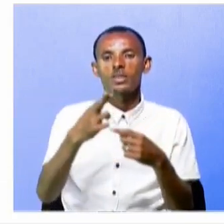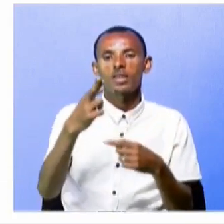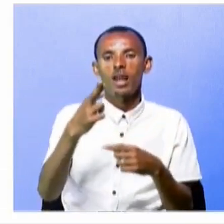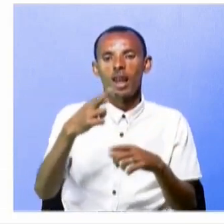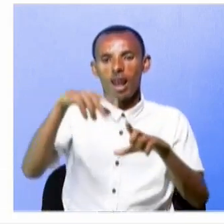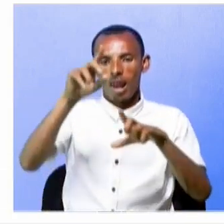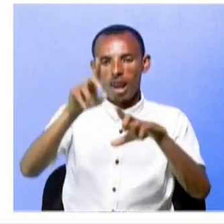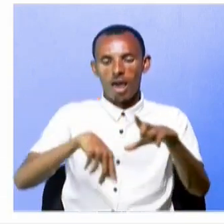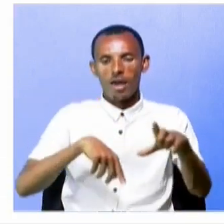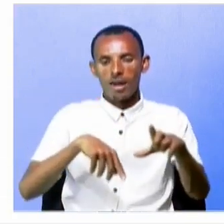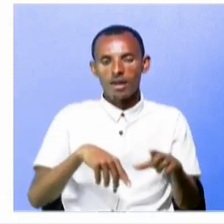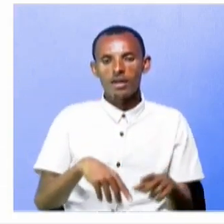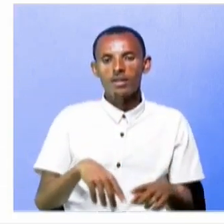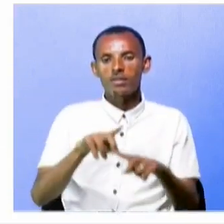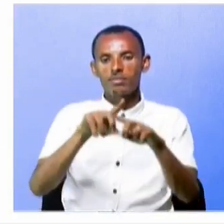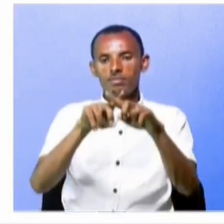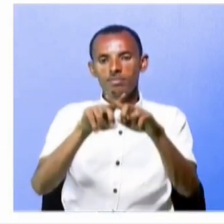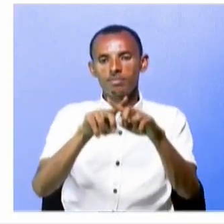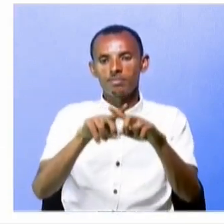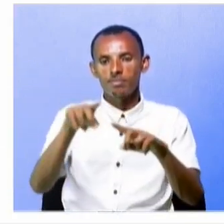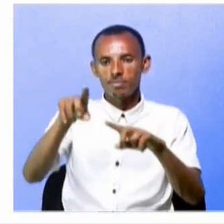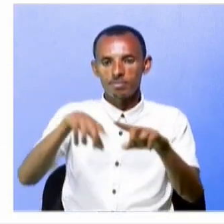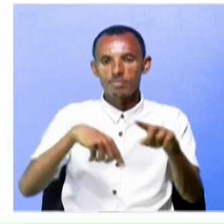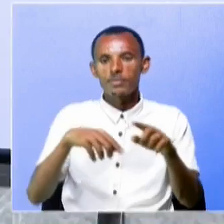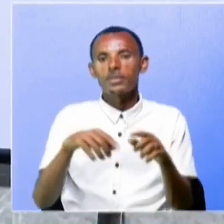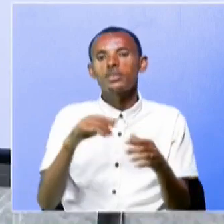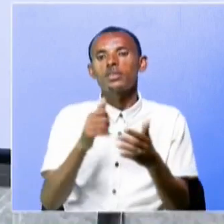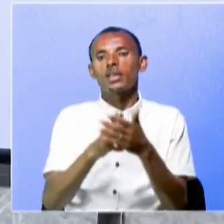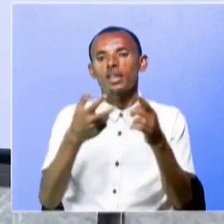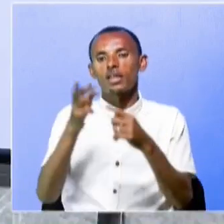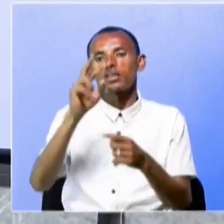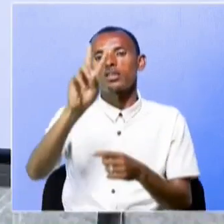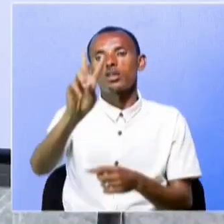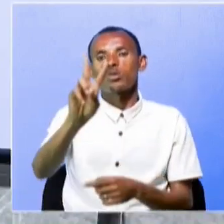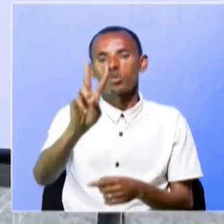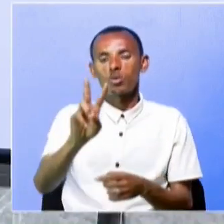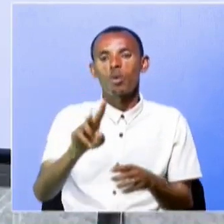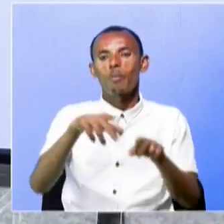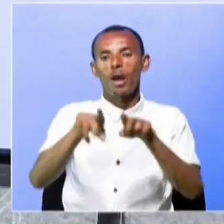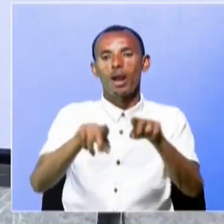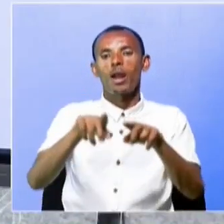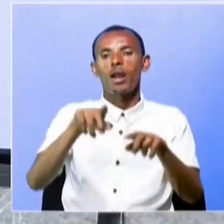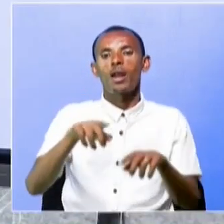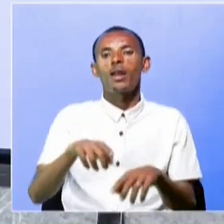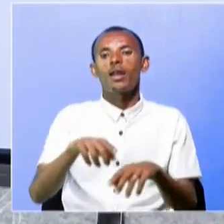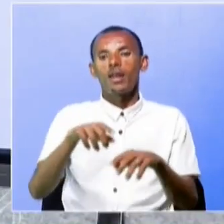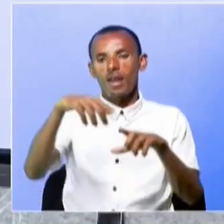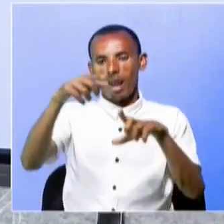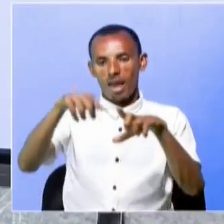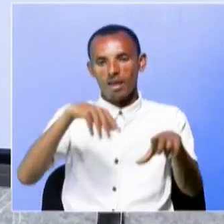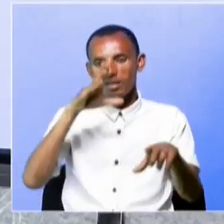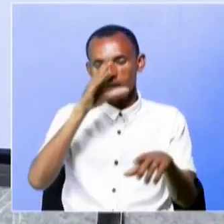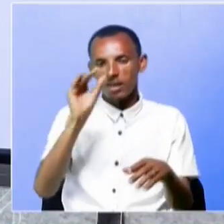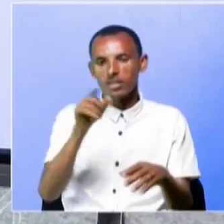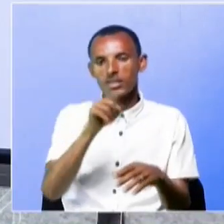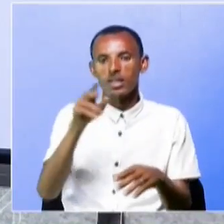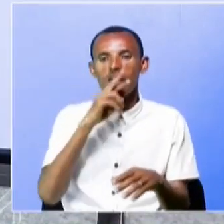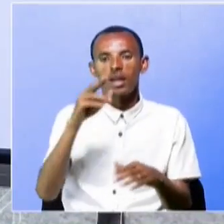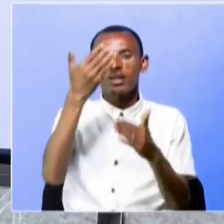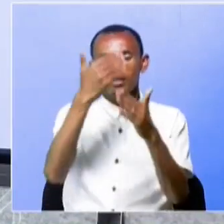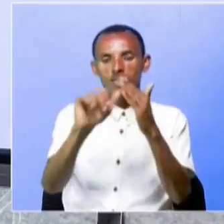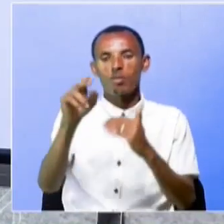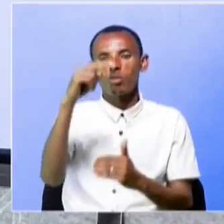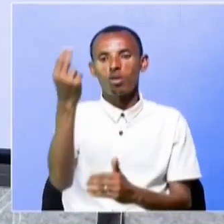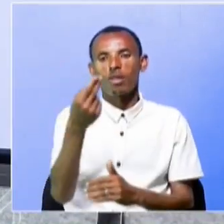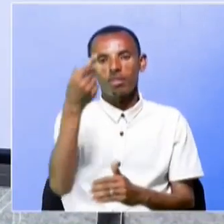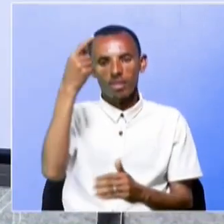say this is a transversal line, the line that cuts the two parallel lines. There are some